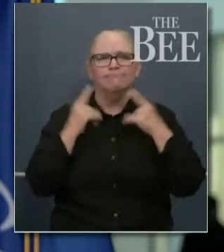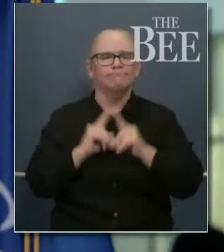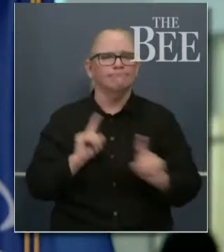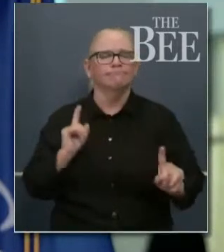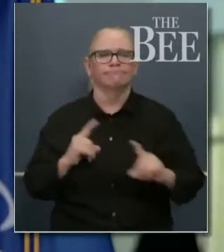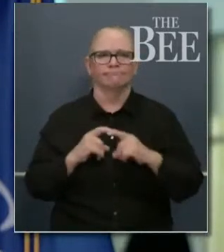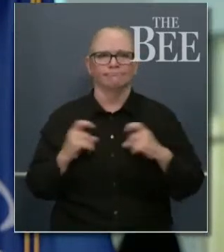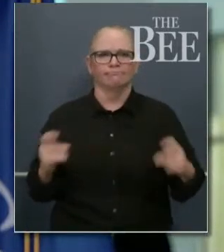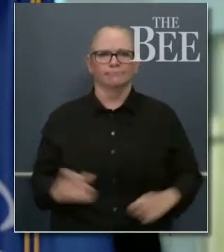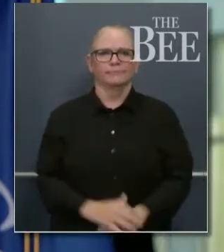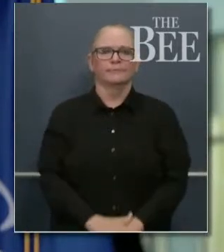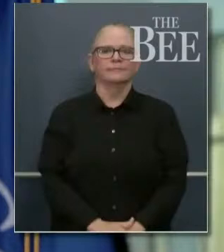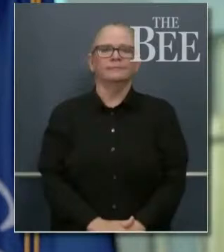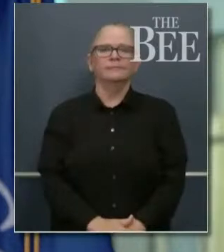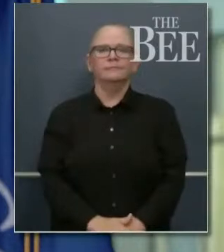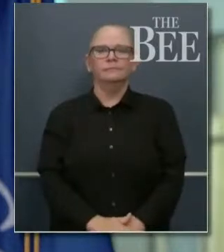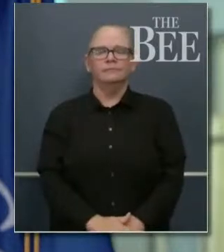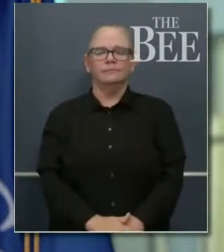News.